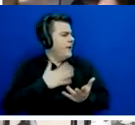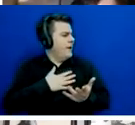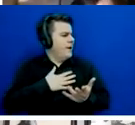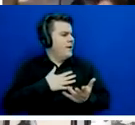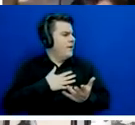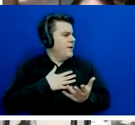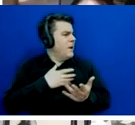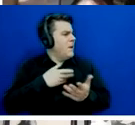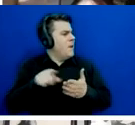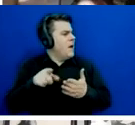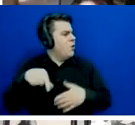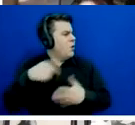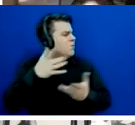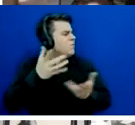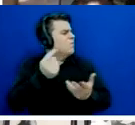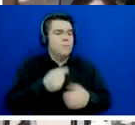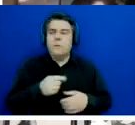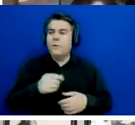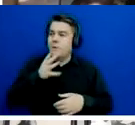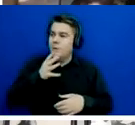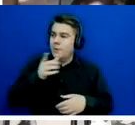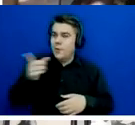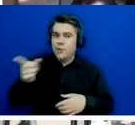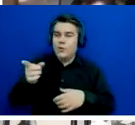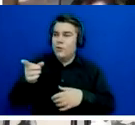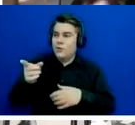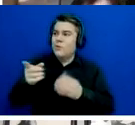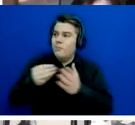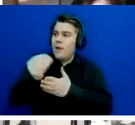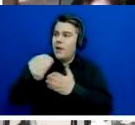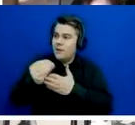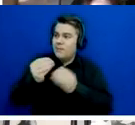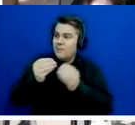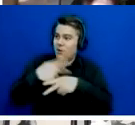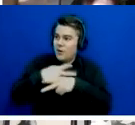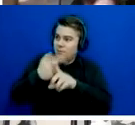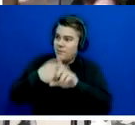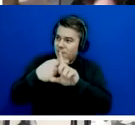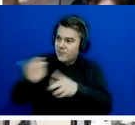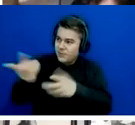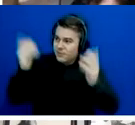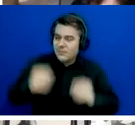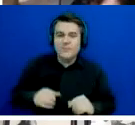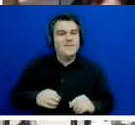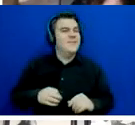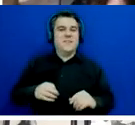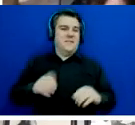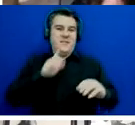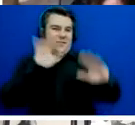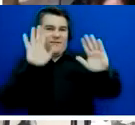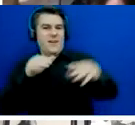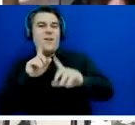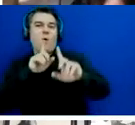pay portal. What's this from? And I'm like, well, Mom, that's because you're ordering your products every month. So it's amazing to be able to order in your